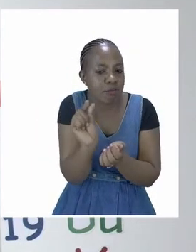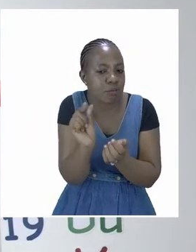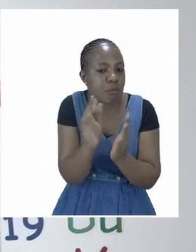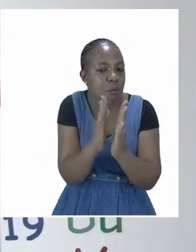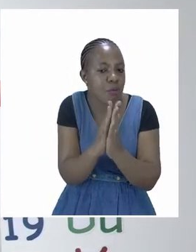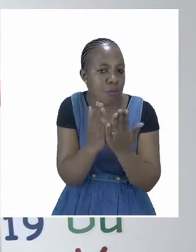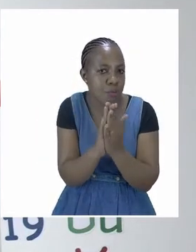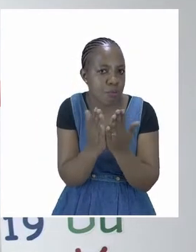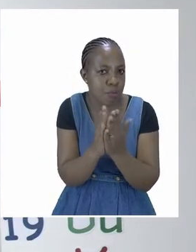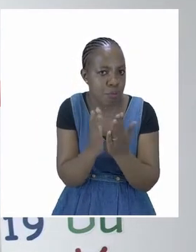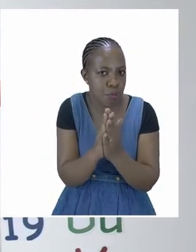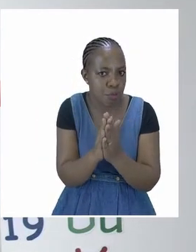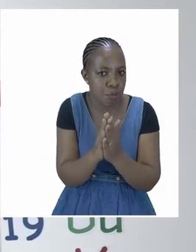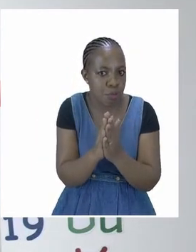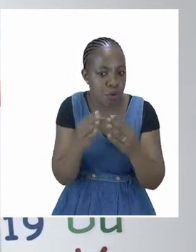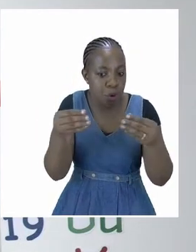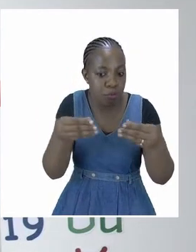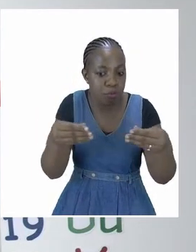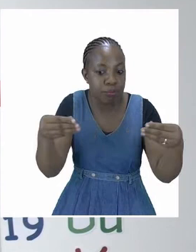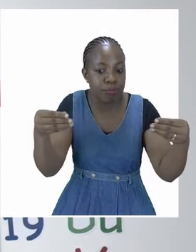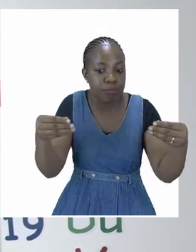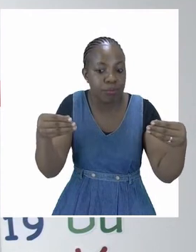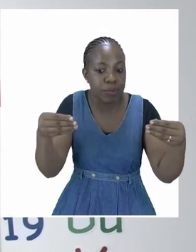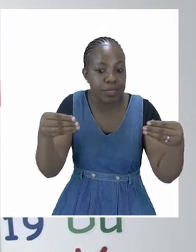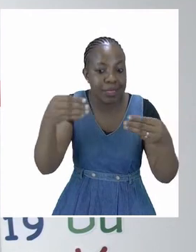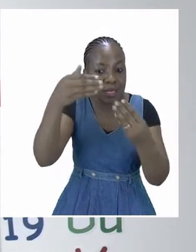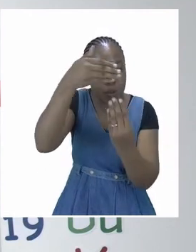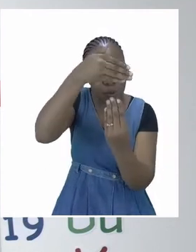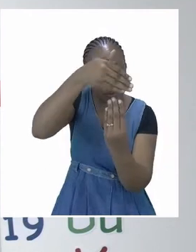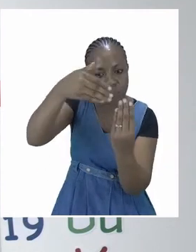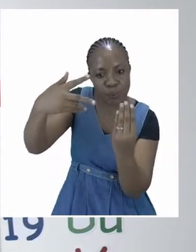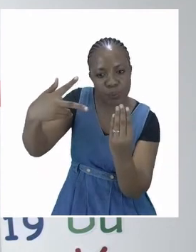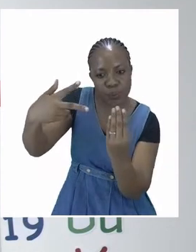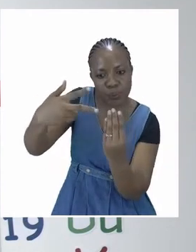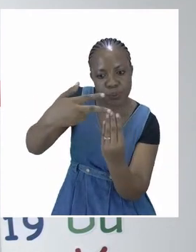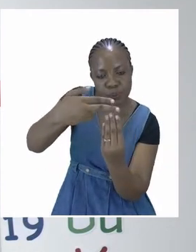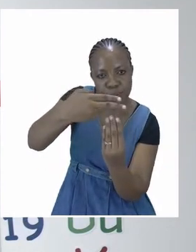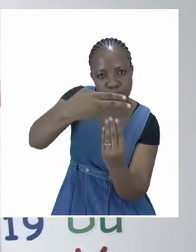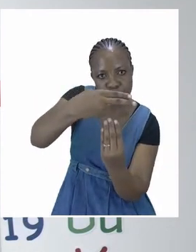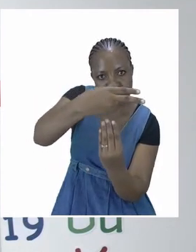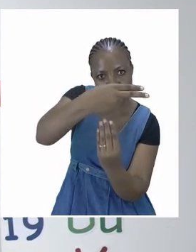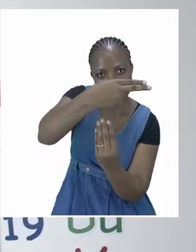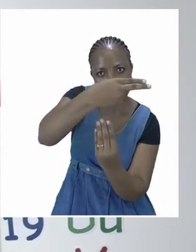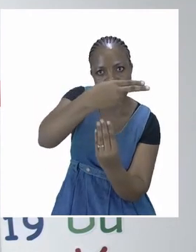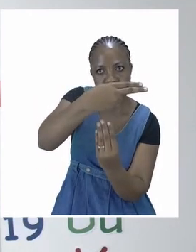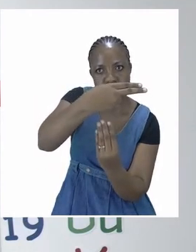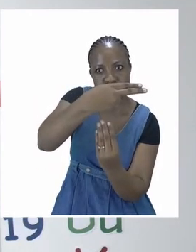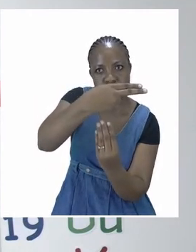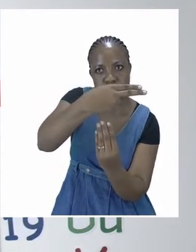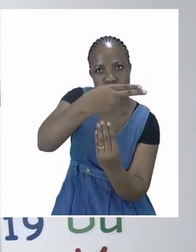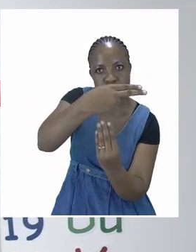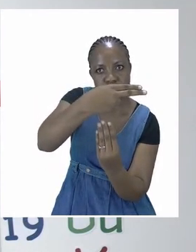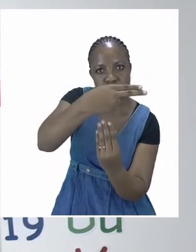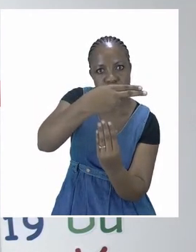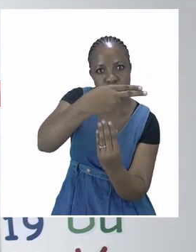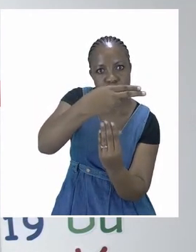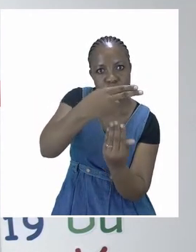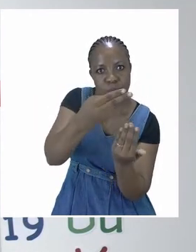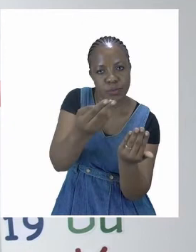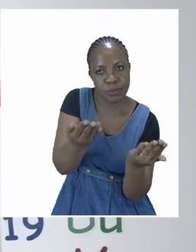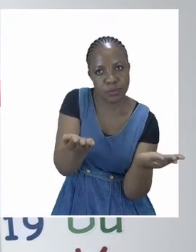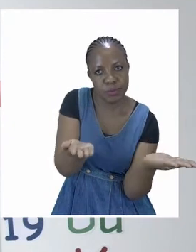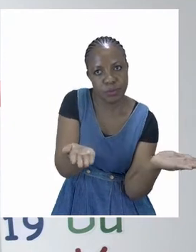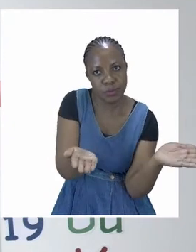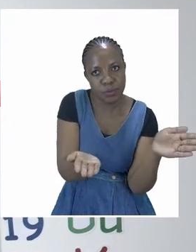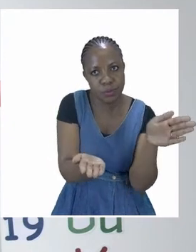booklet. Please cut the top of the lesson booklet with a pair of scissors and fold